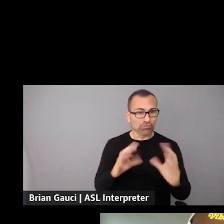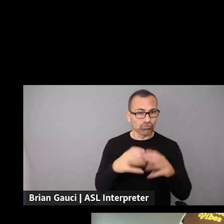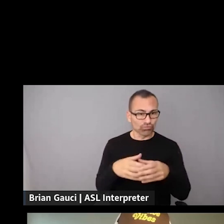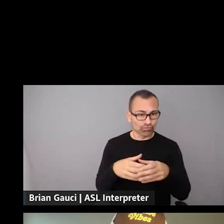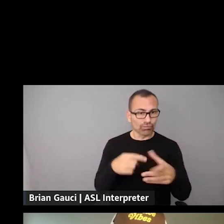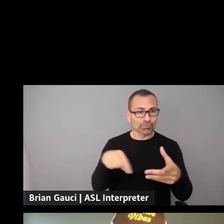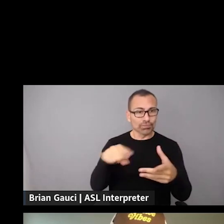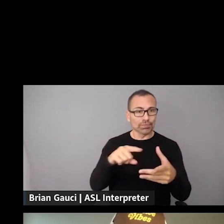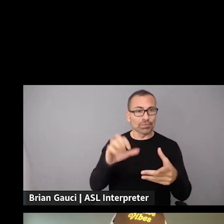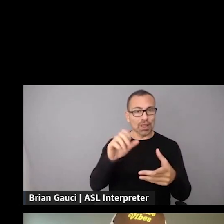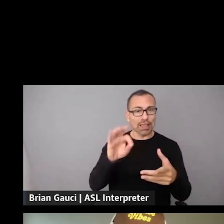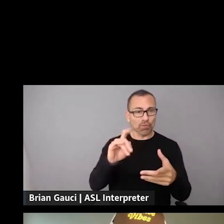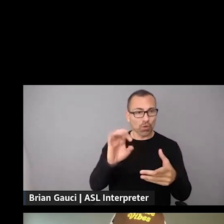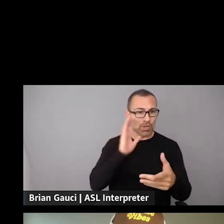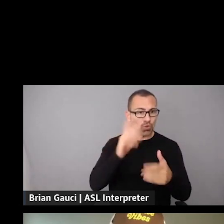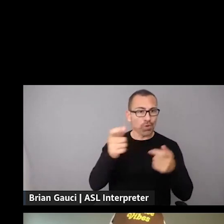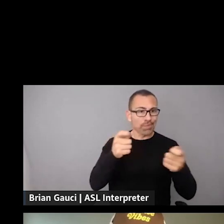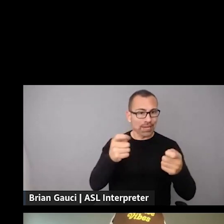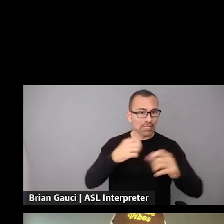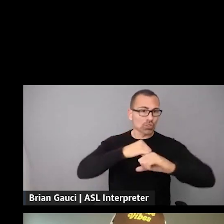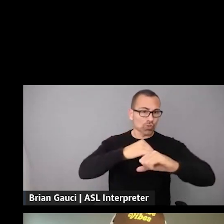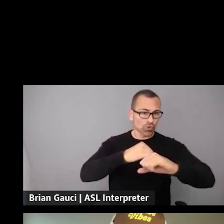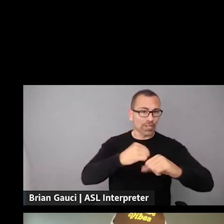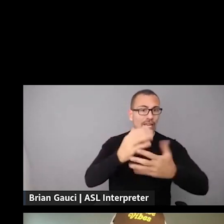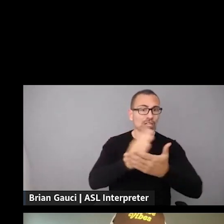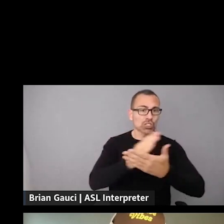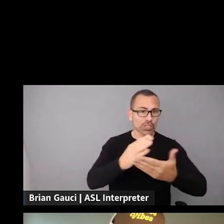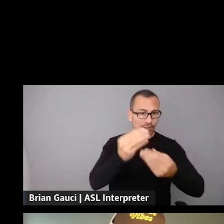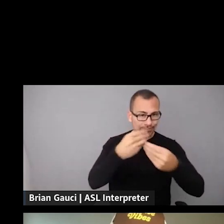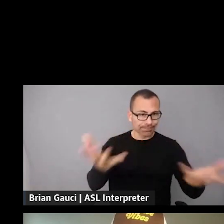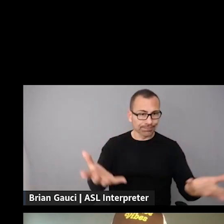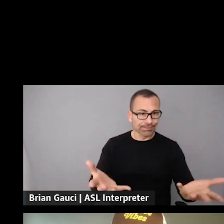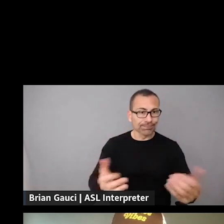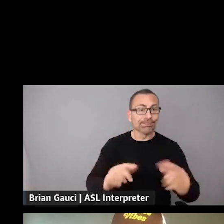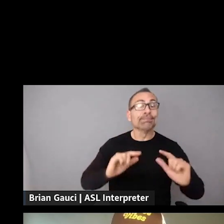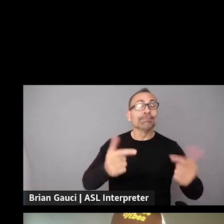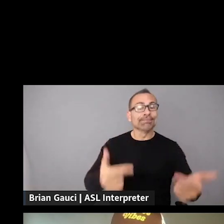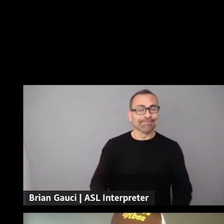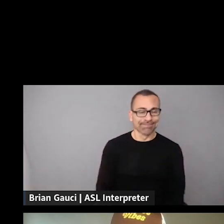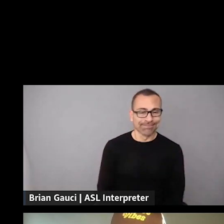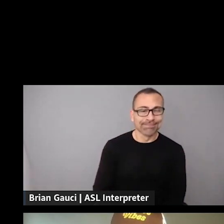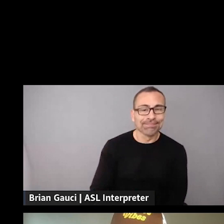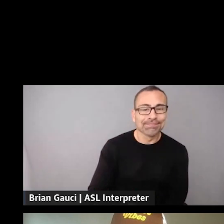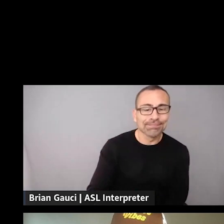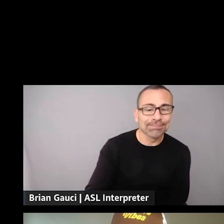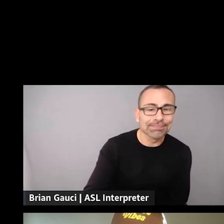security and sharing. So.